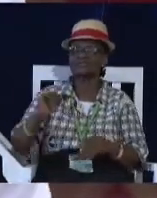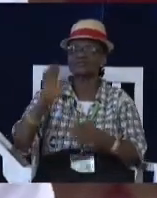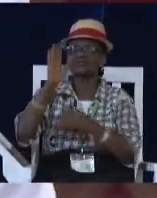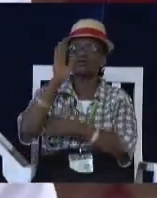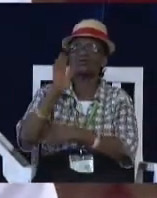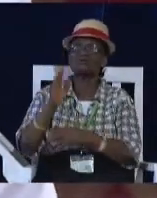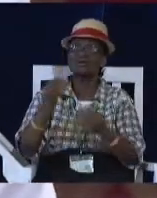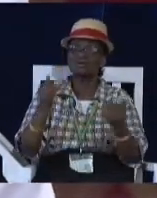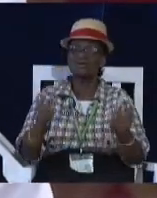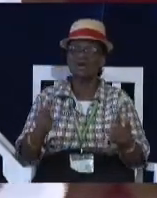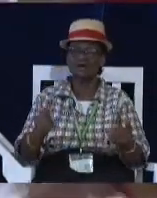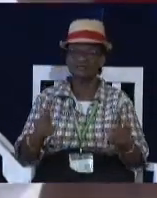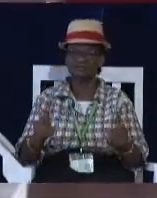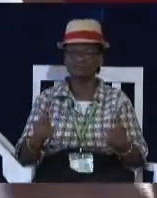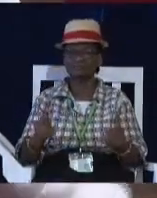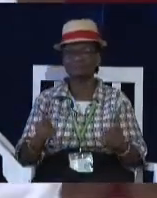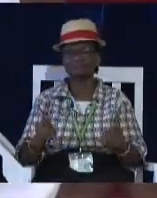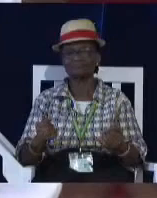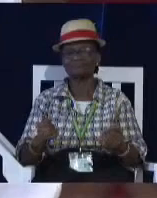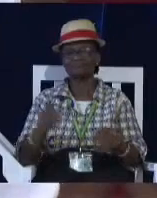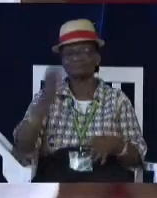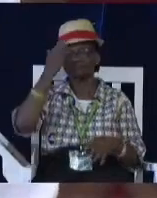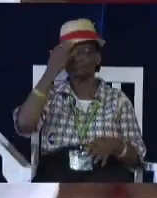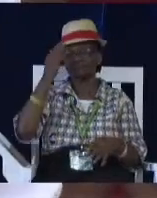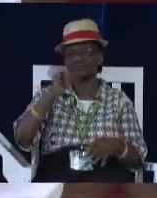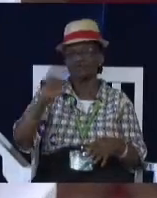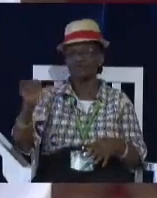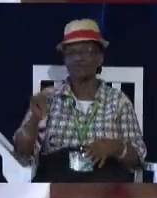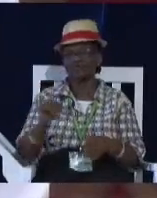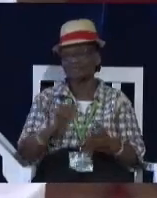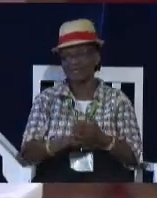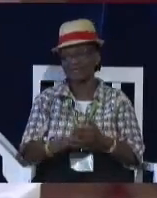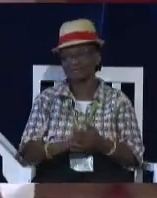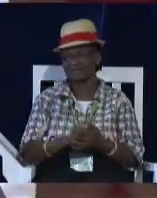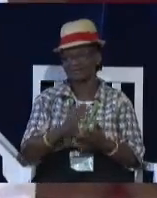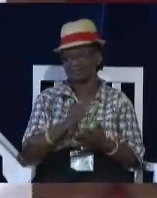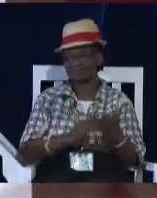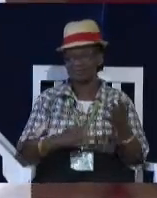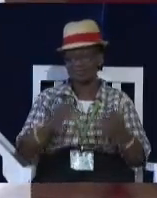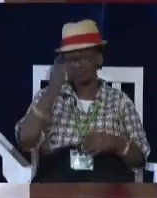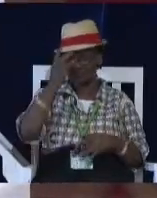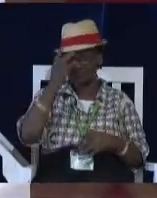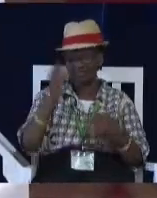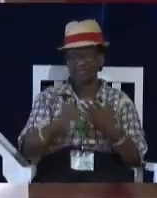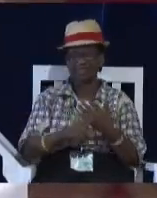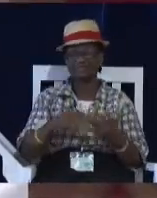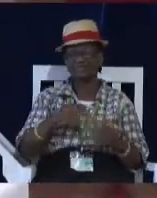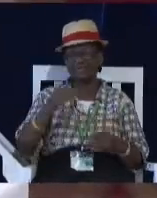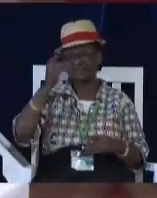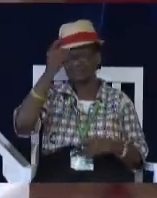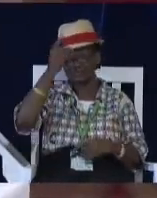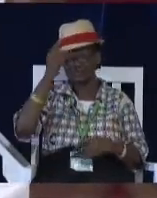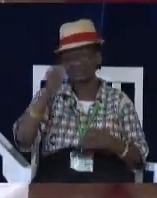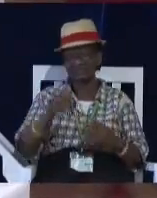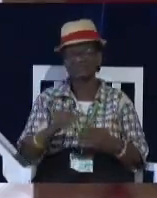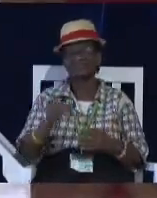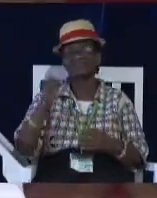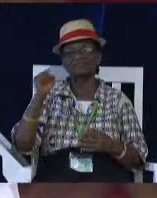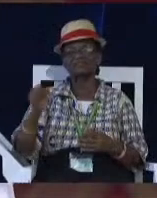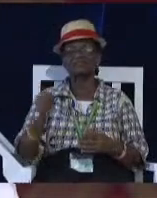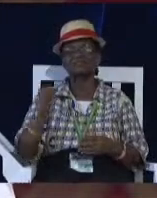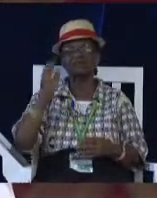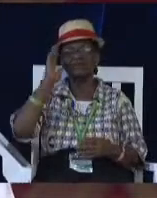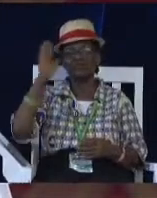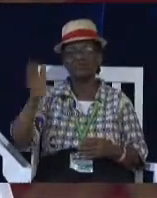Now, knowing that some sicknesses and diseases